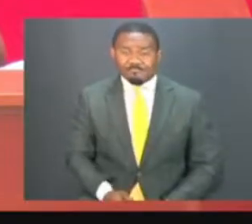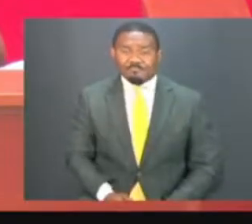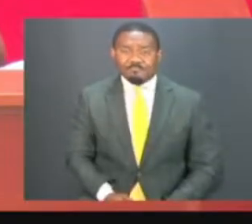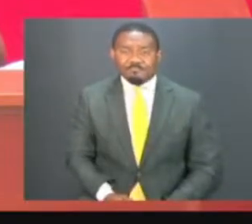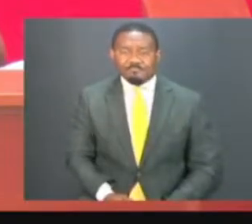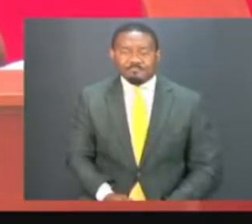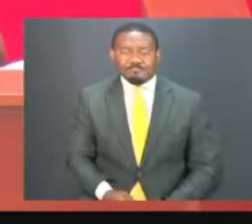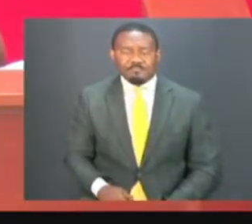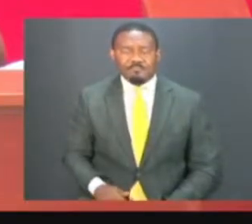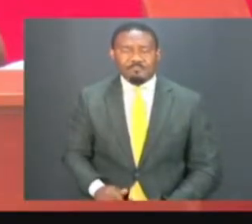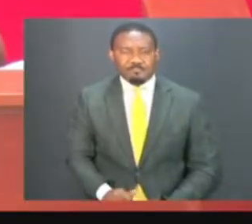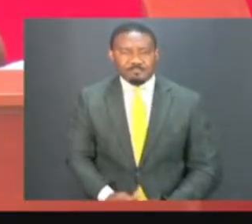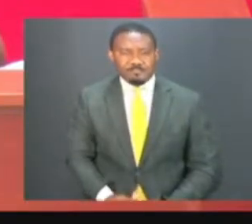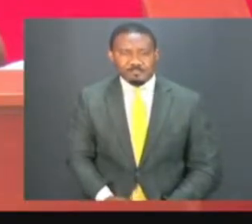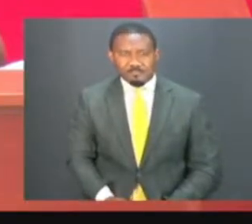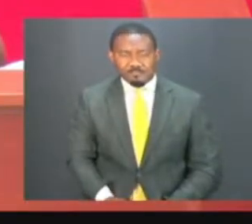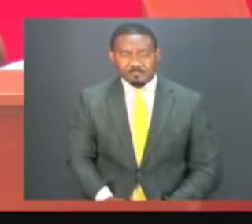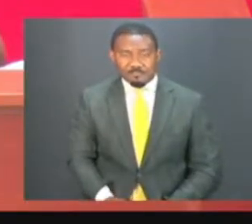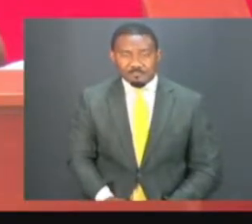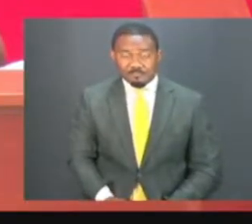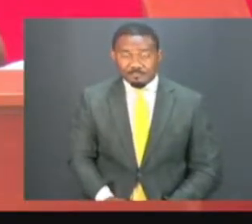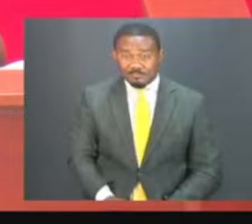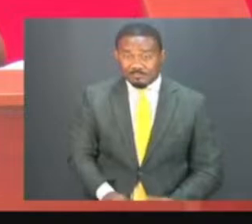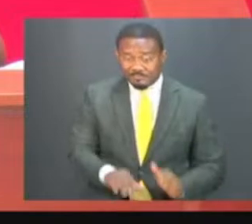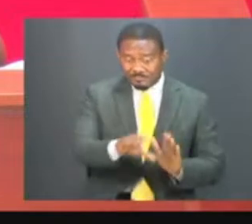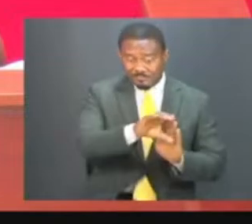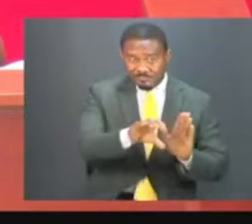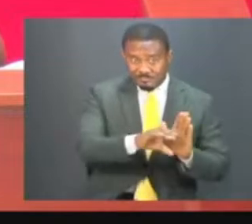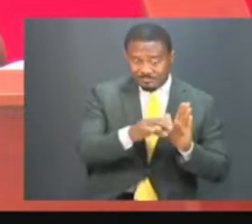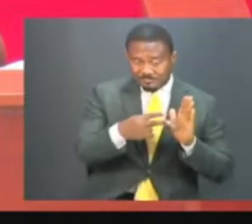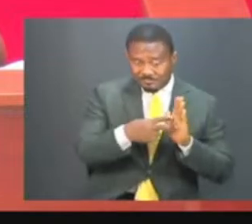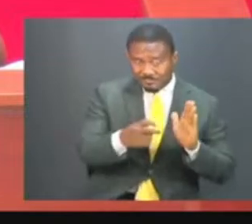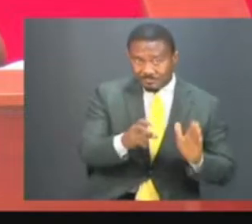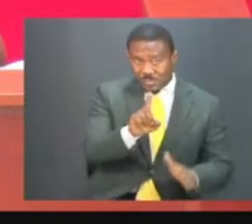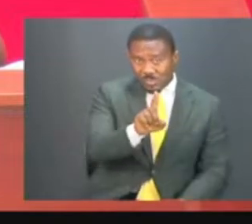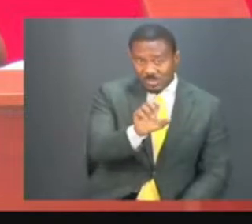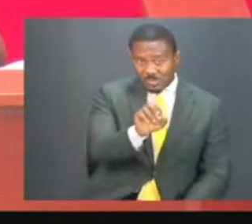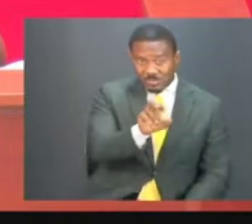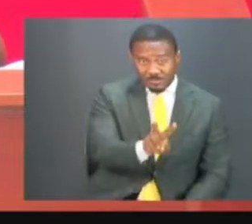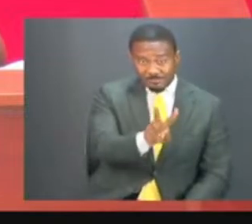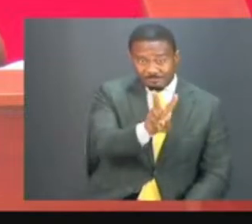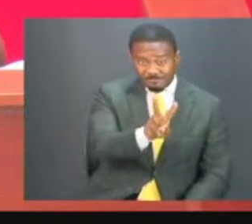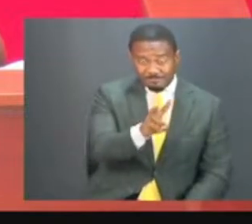Why? Article 102 says that